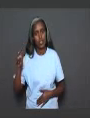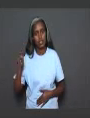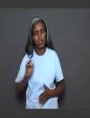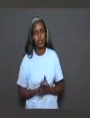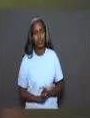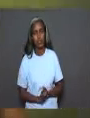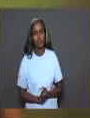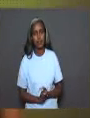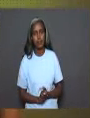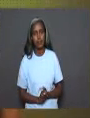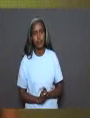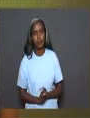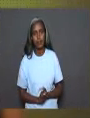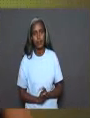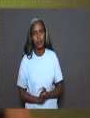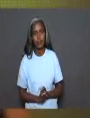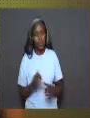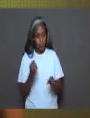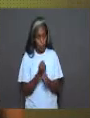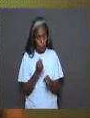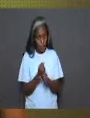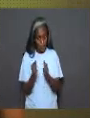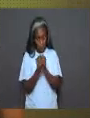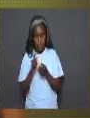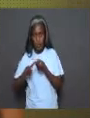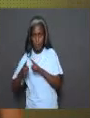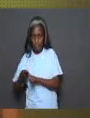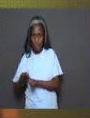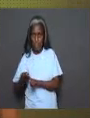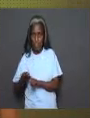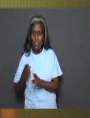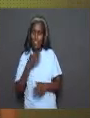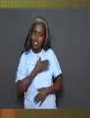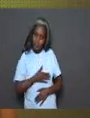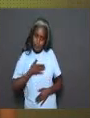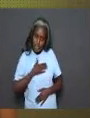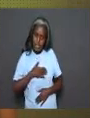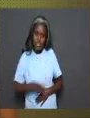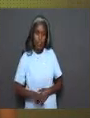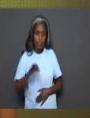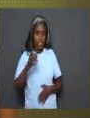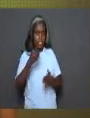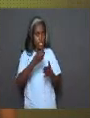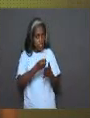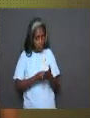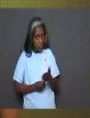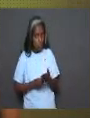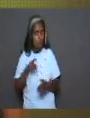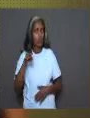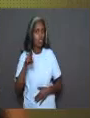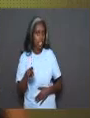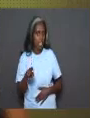4x. Working with a partner, Please find the values of